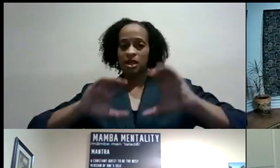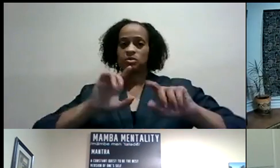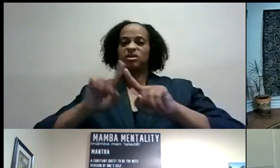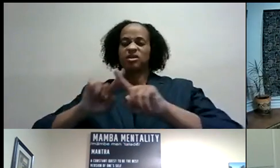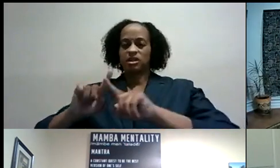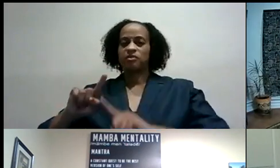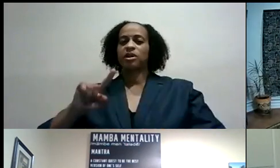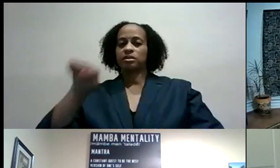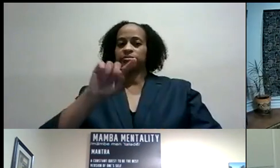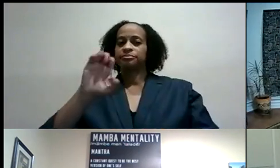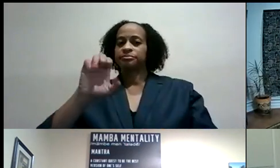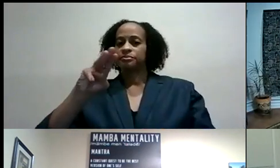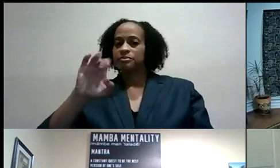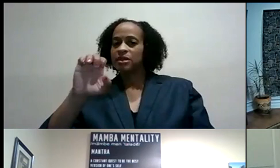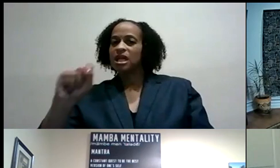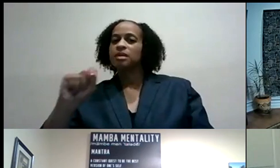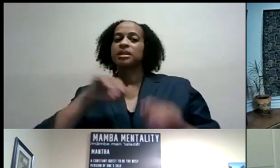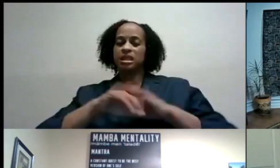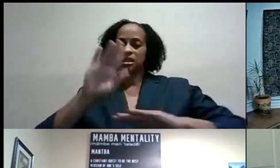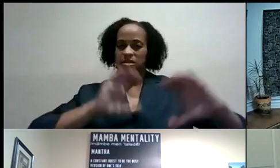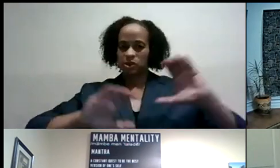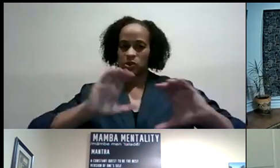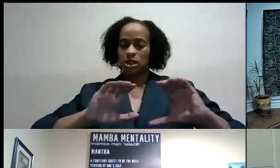elements. And in those elements,